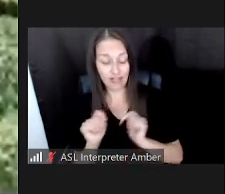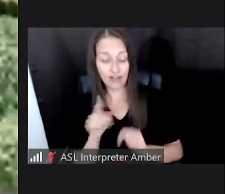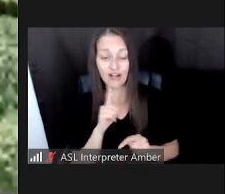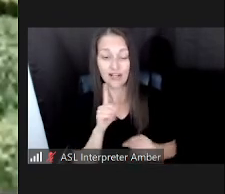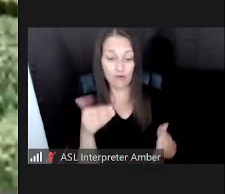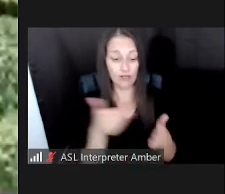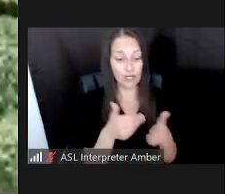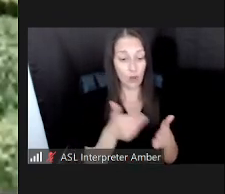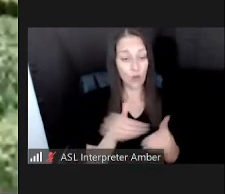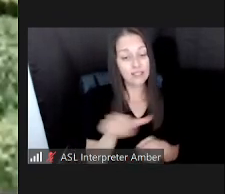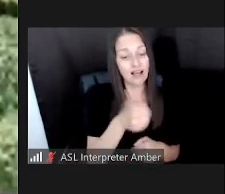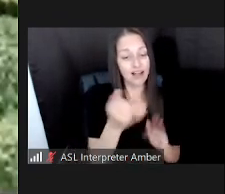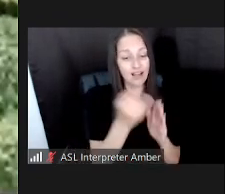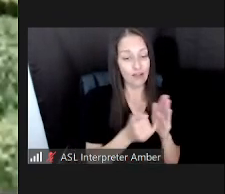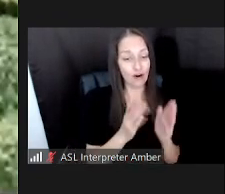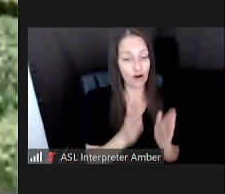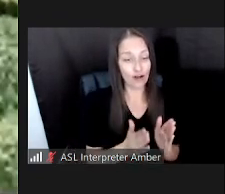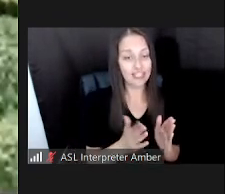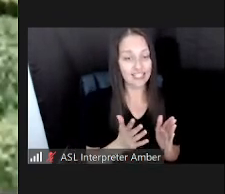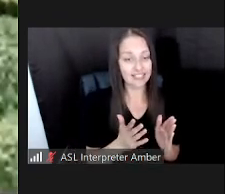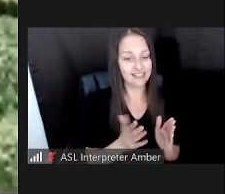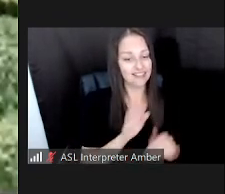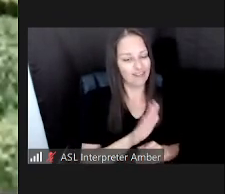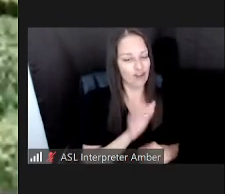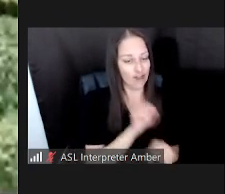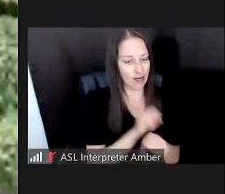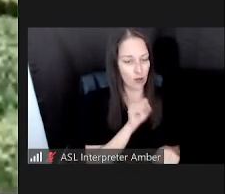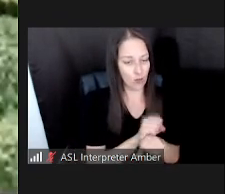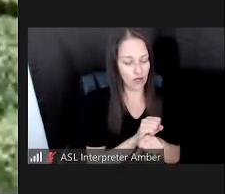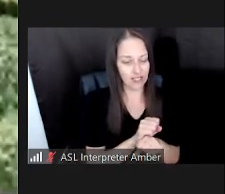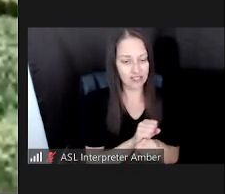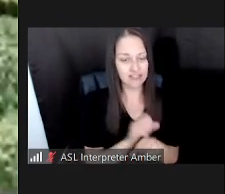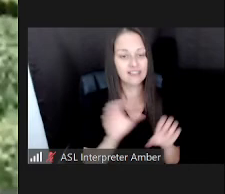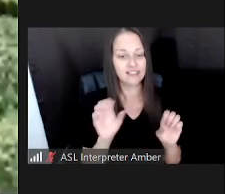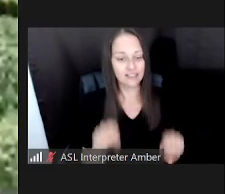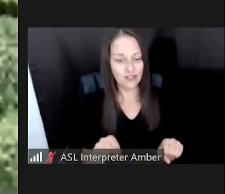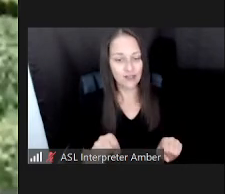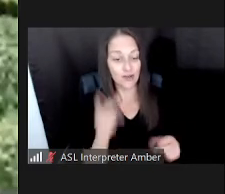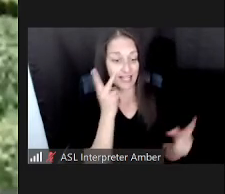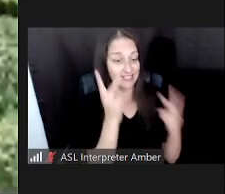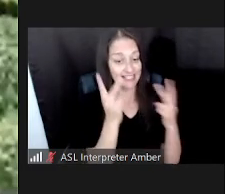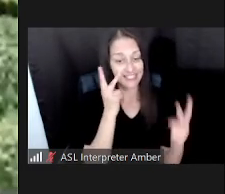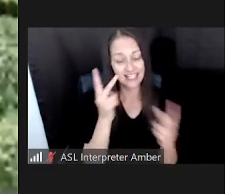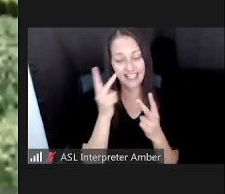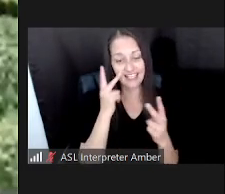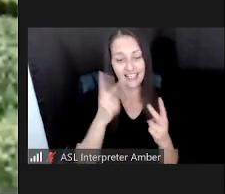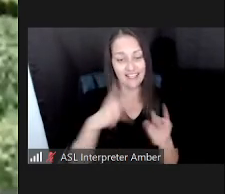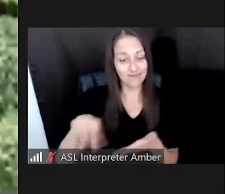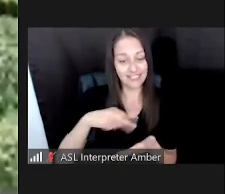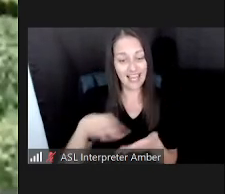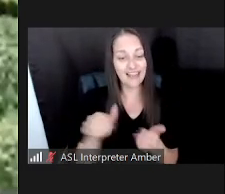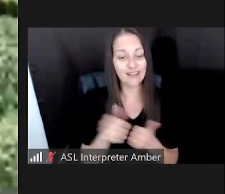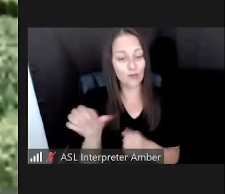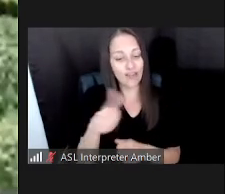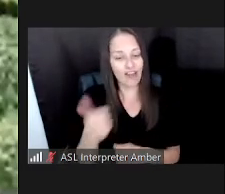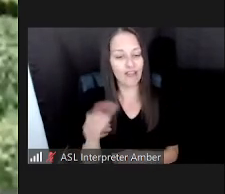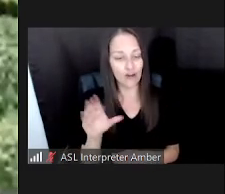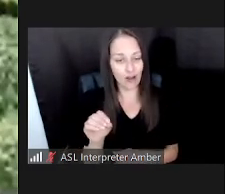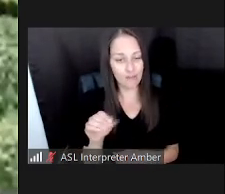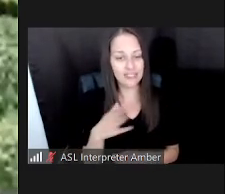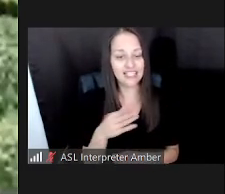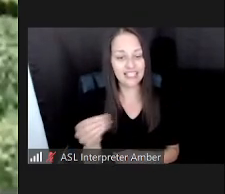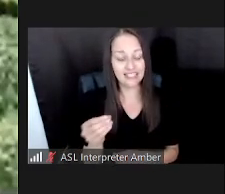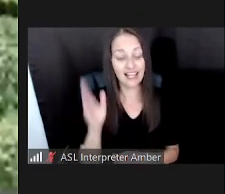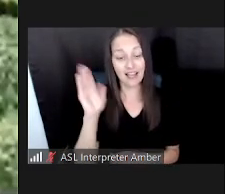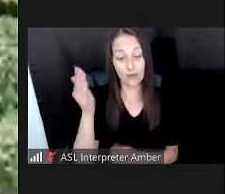another artist and their work, you're given an opportunity to engage with other dancers, other companies, and presenters that